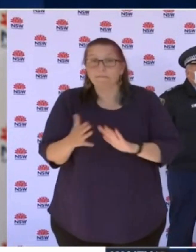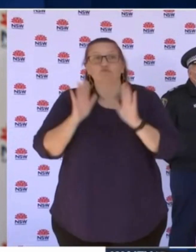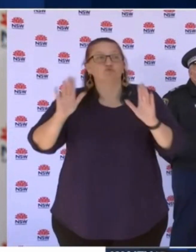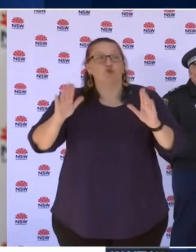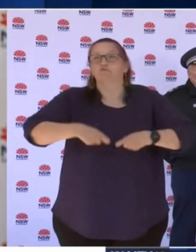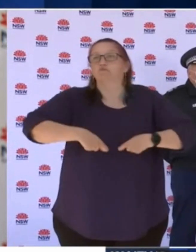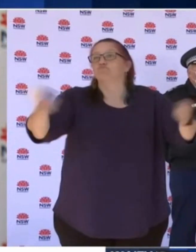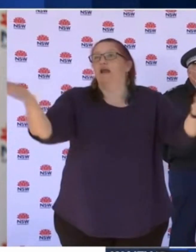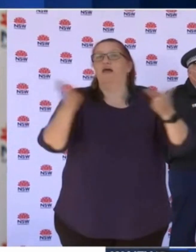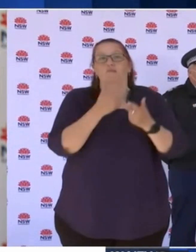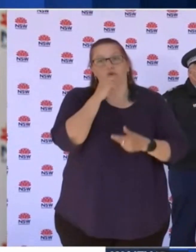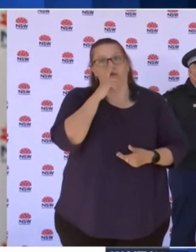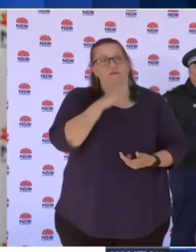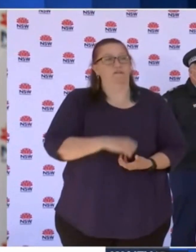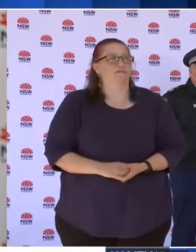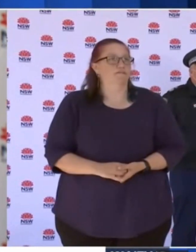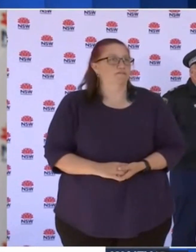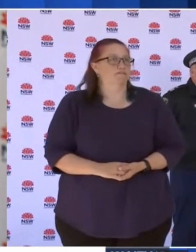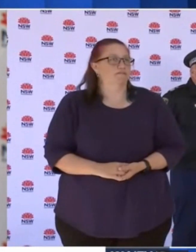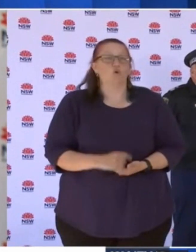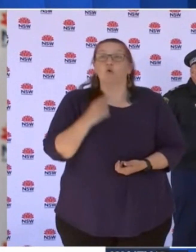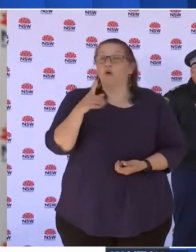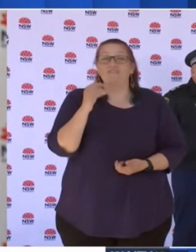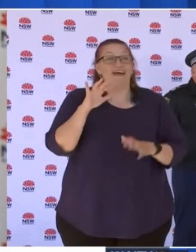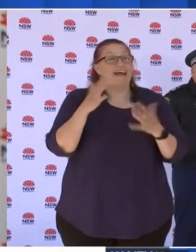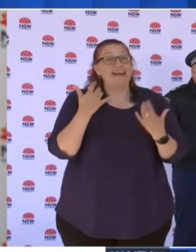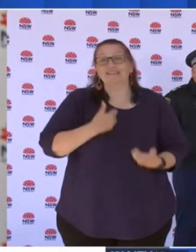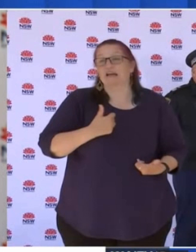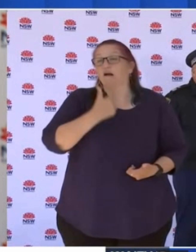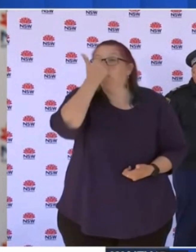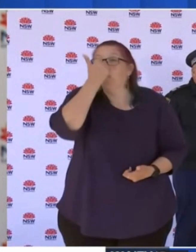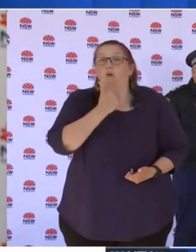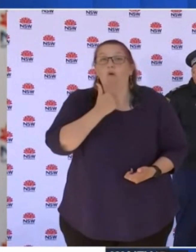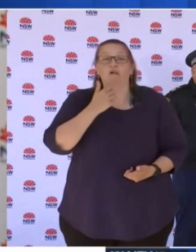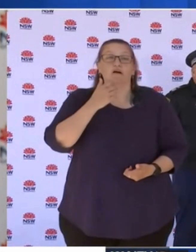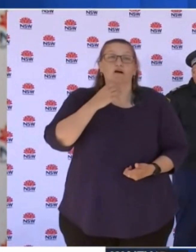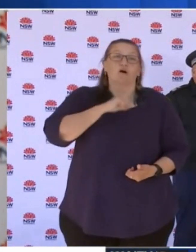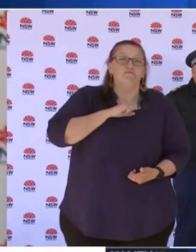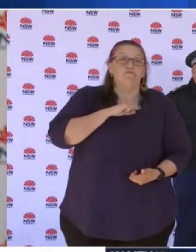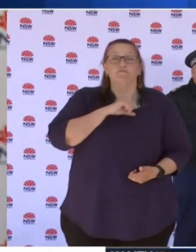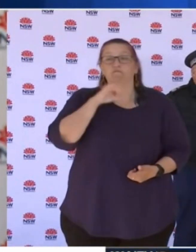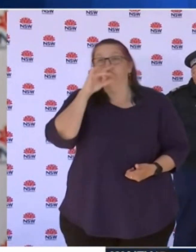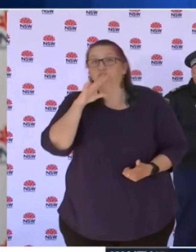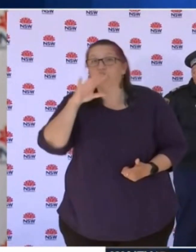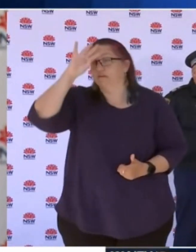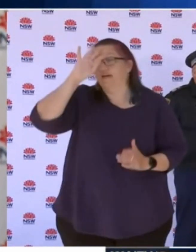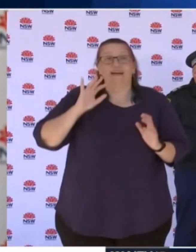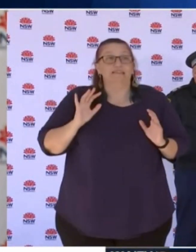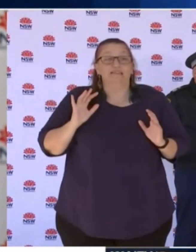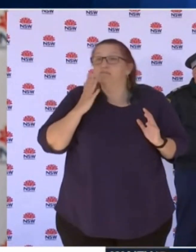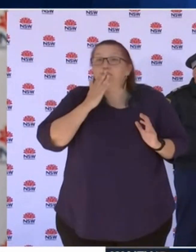most minimal of symptoms, please come forward and get tested. I just wanted to also highlight some venues of